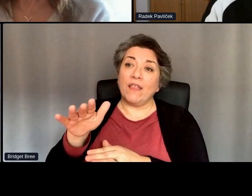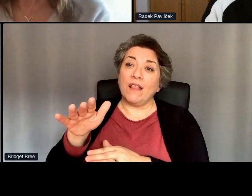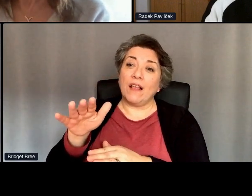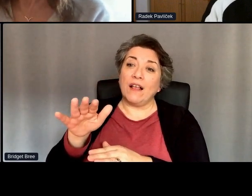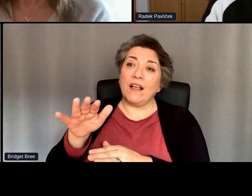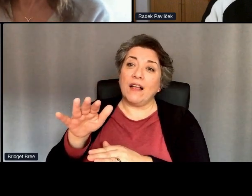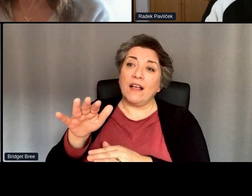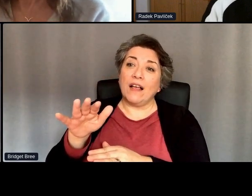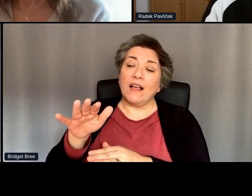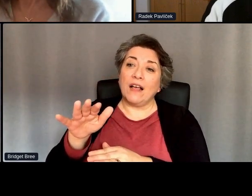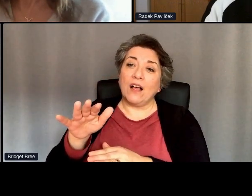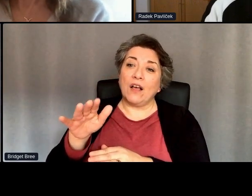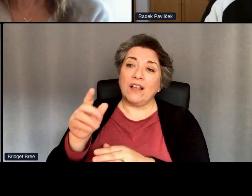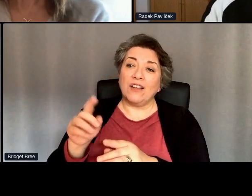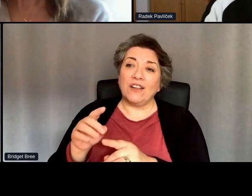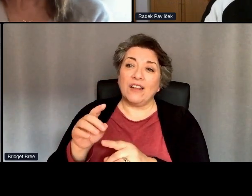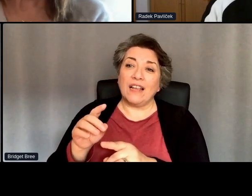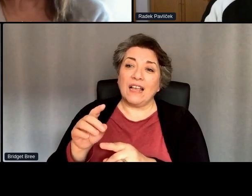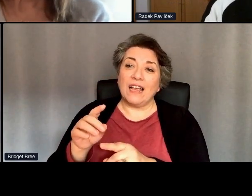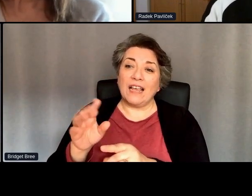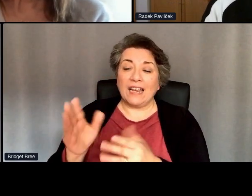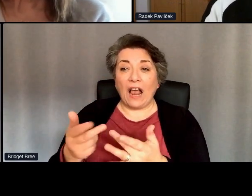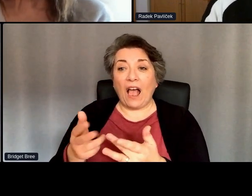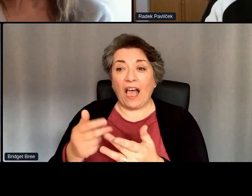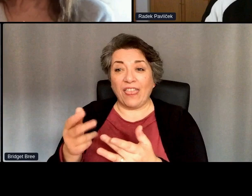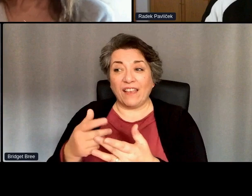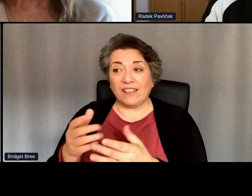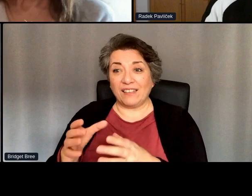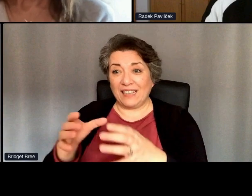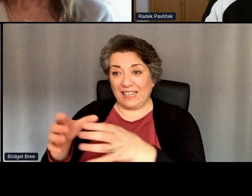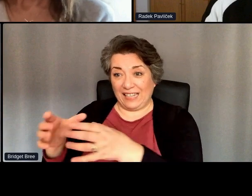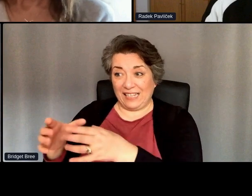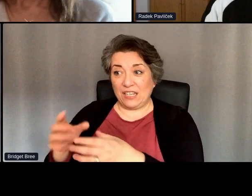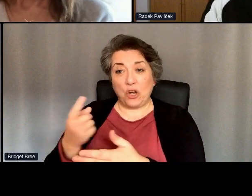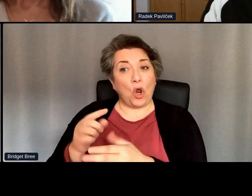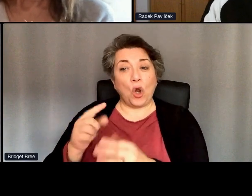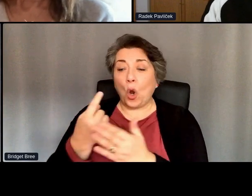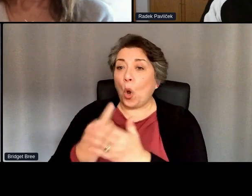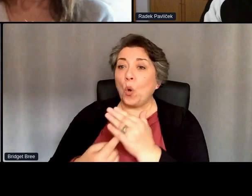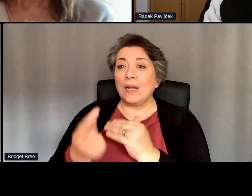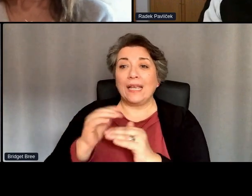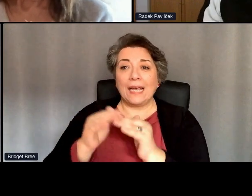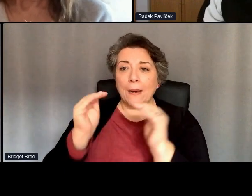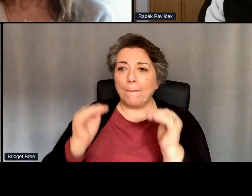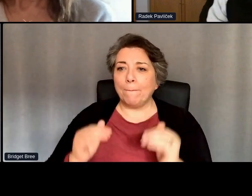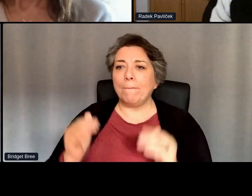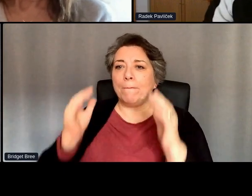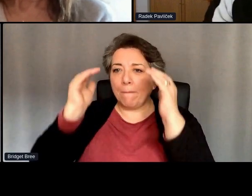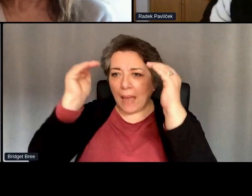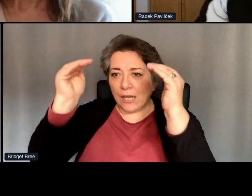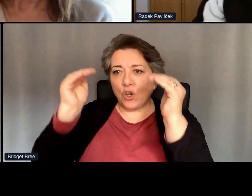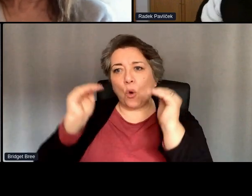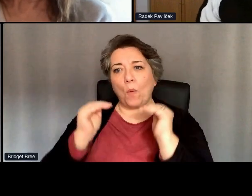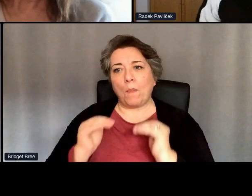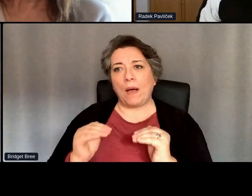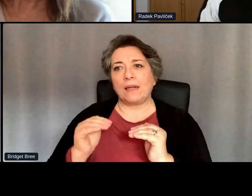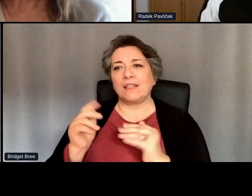majors or minors, but also in some other disciplines. So there's some working groups already collaborating, thanks to